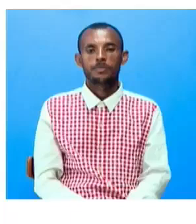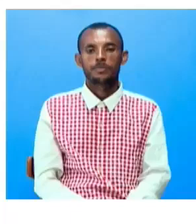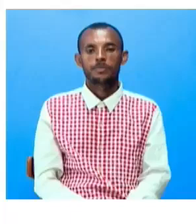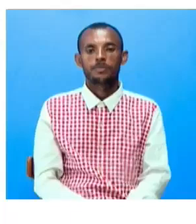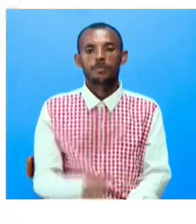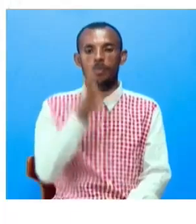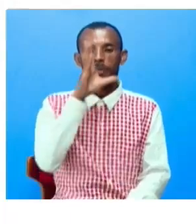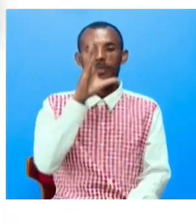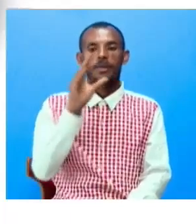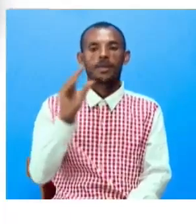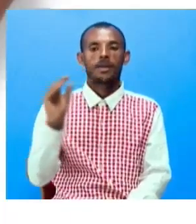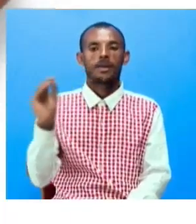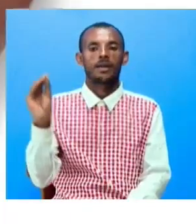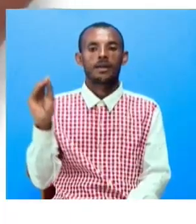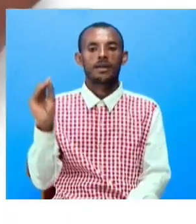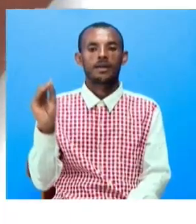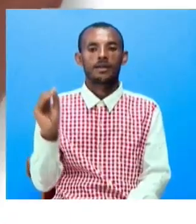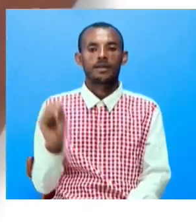and